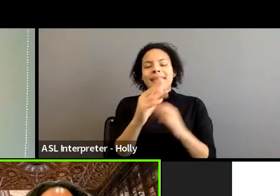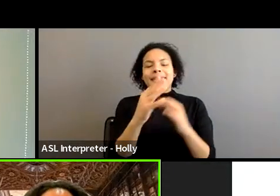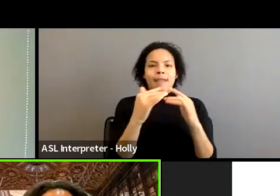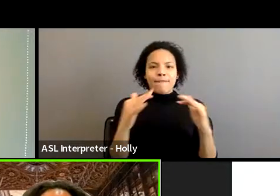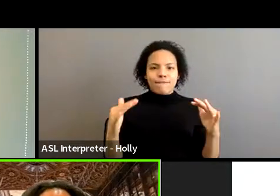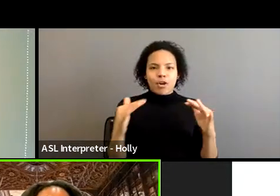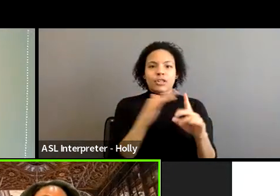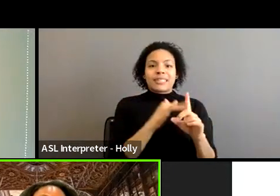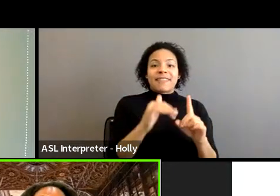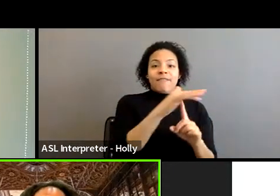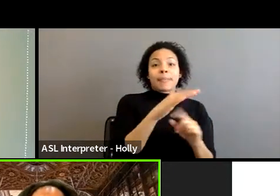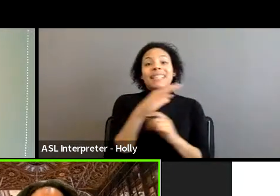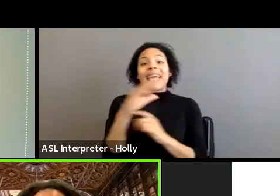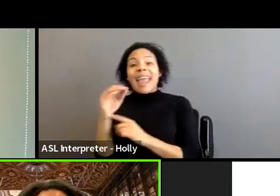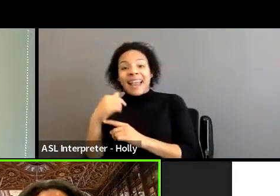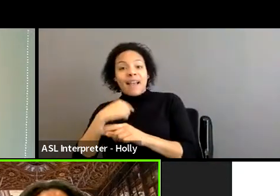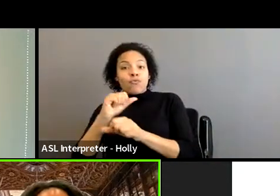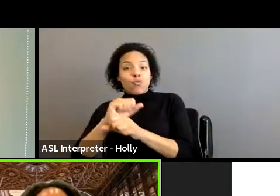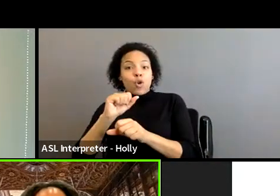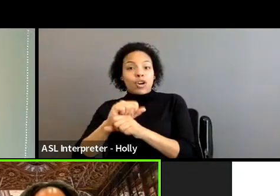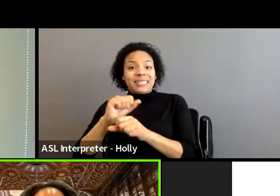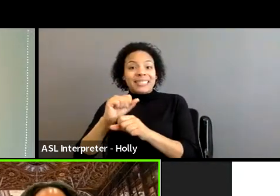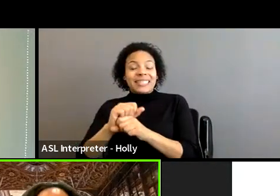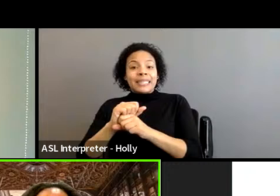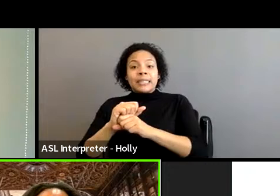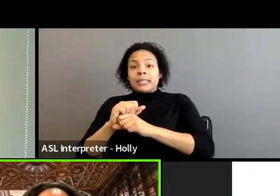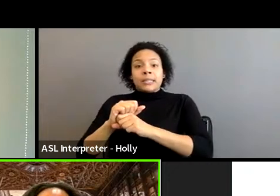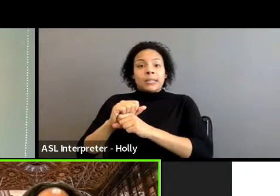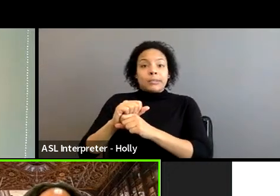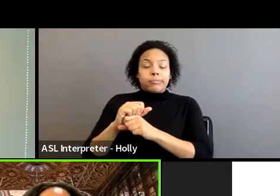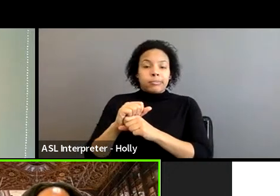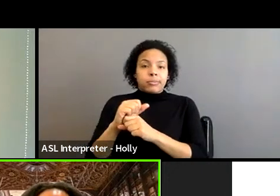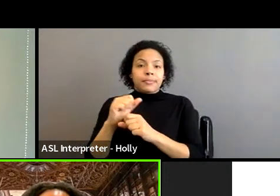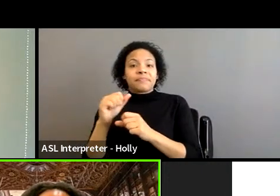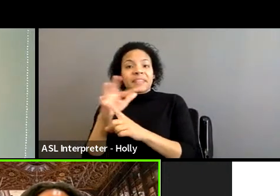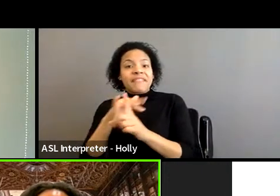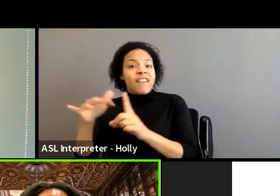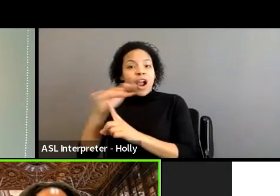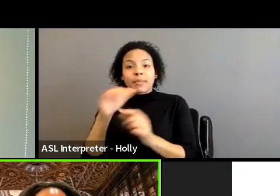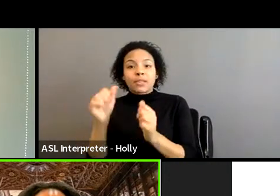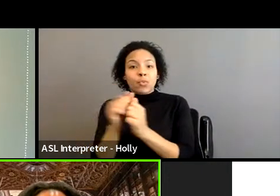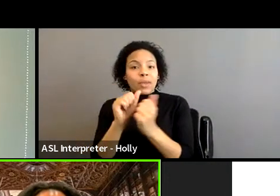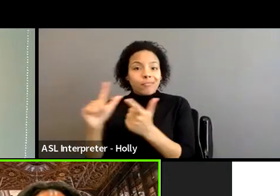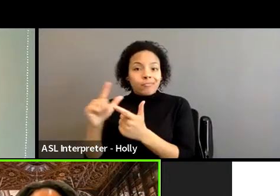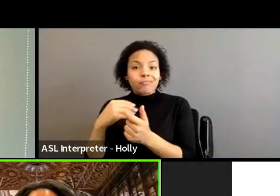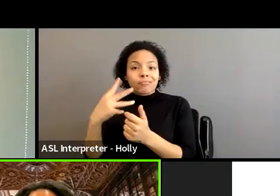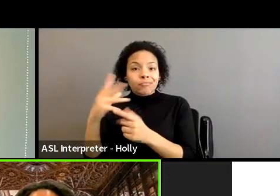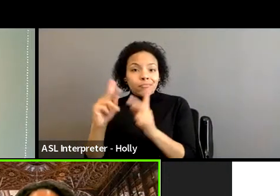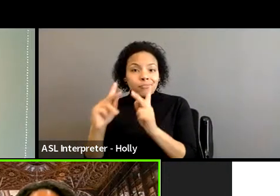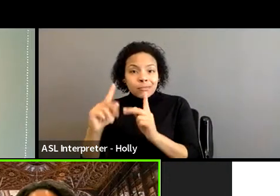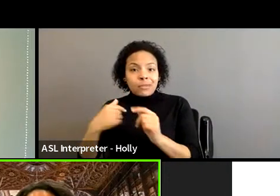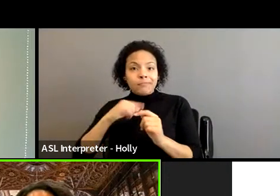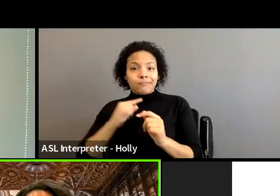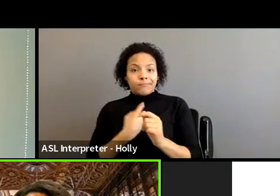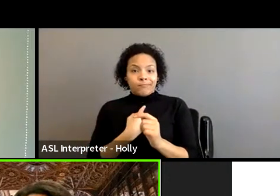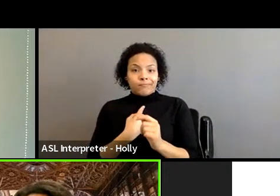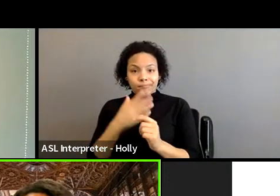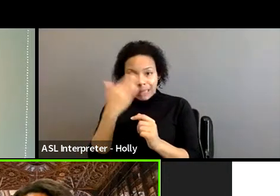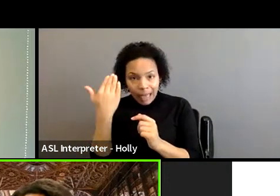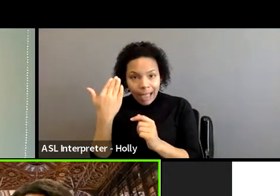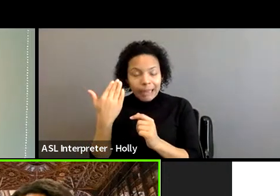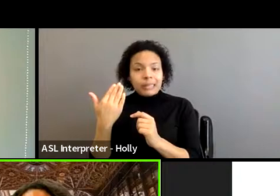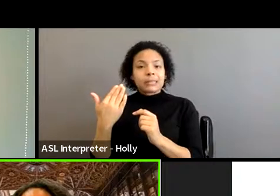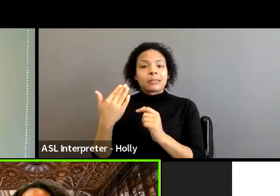not diverse rural environments, the power and impact of BSUs and